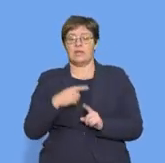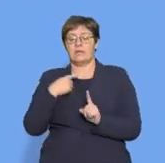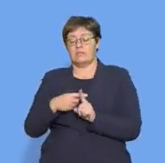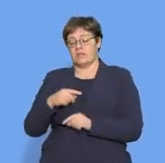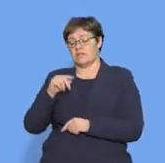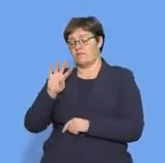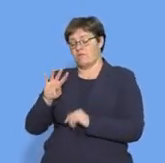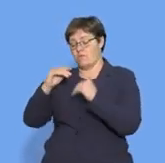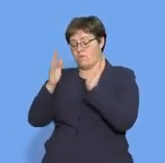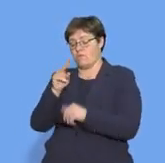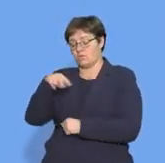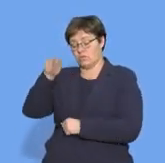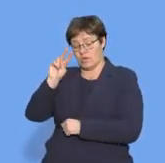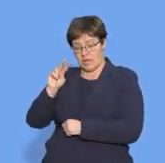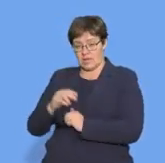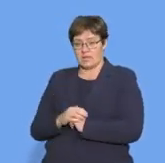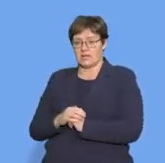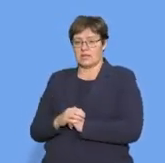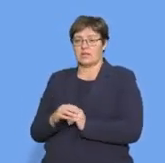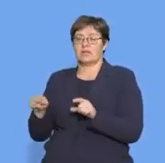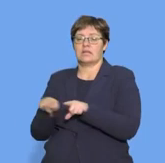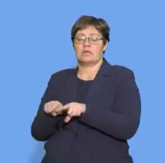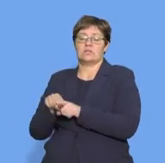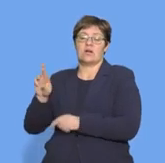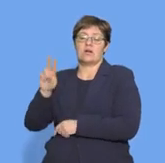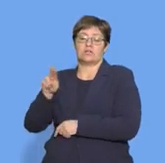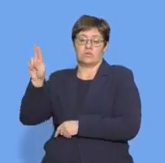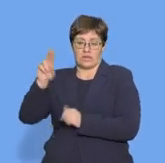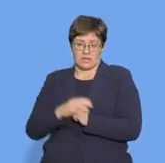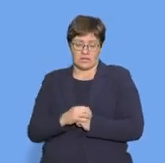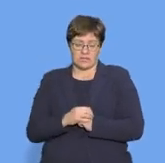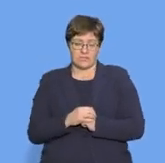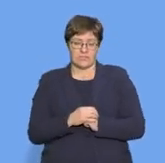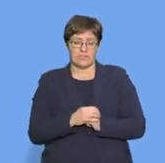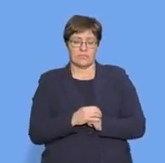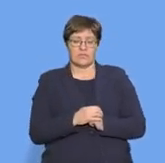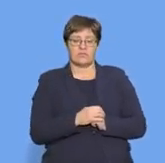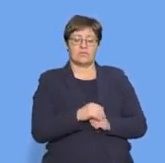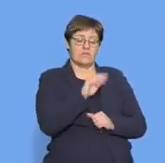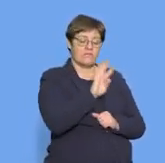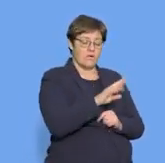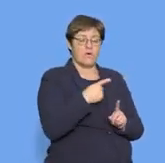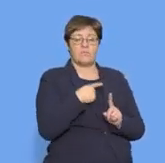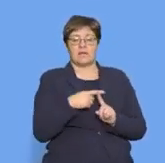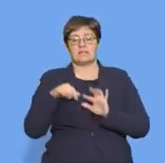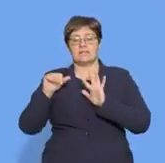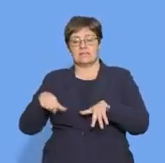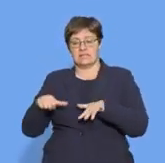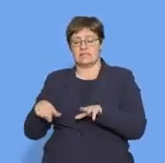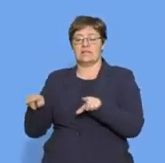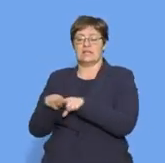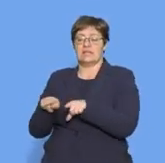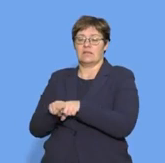all squared plus 4 all squared is equals to r squared. And this will be 4